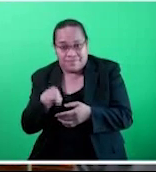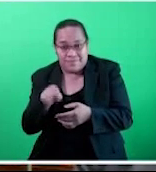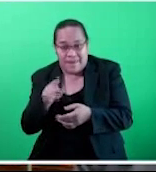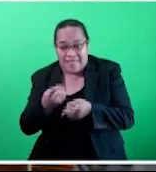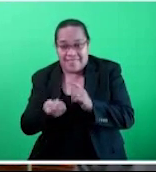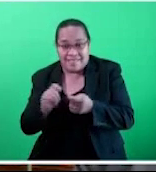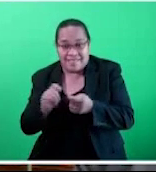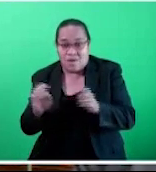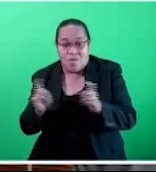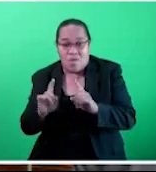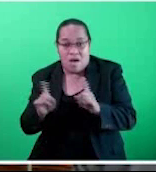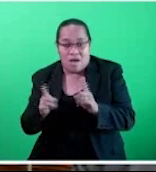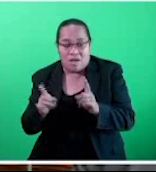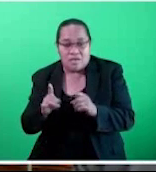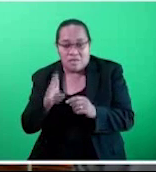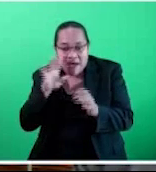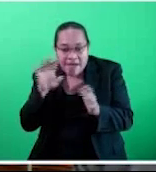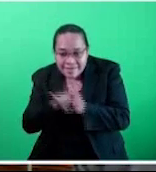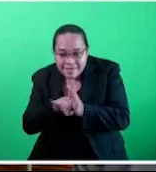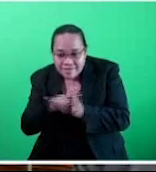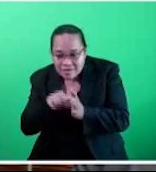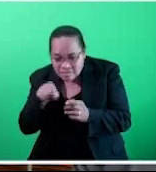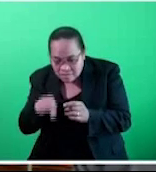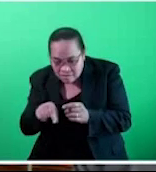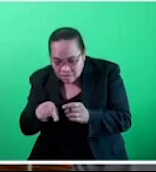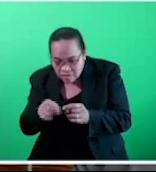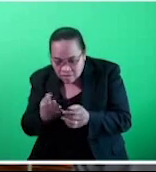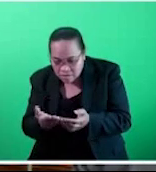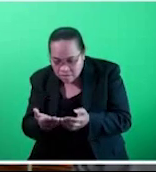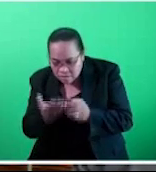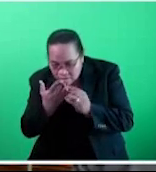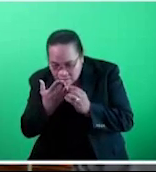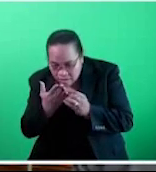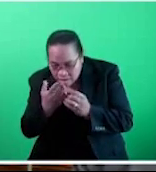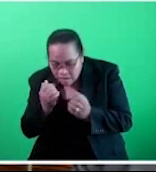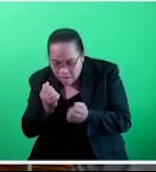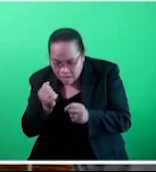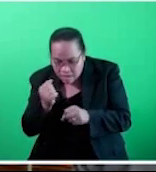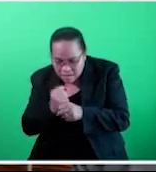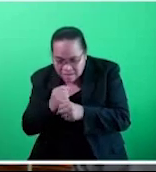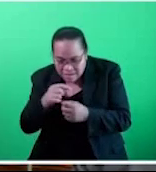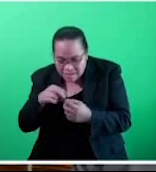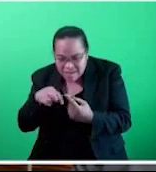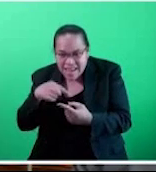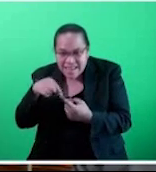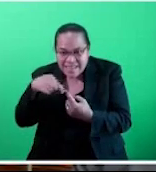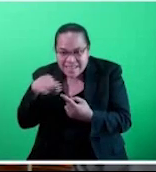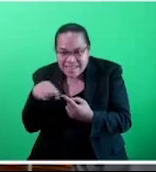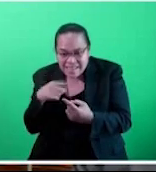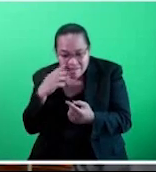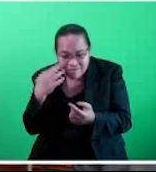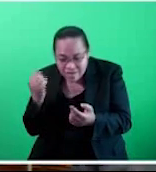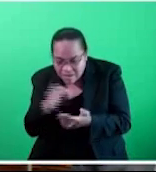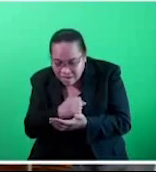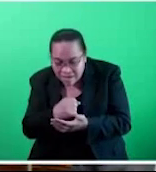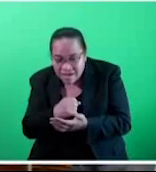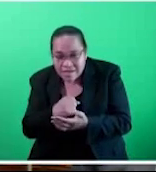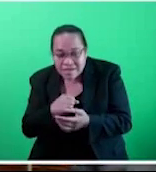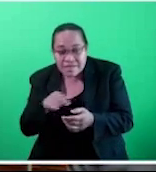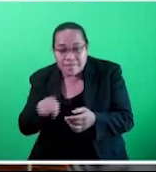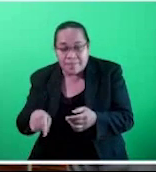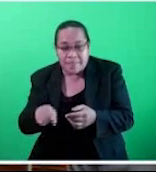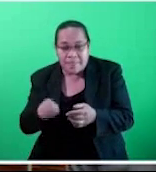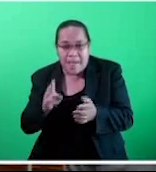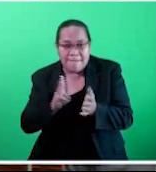test involves the amplification of the detection of the genetic material of infectious organisms. During the meningococcal